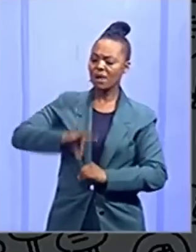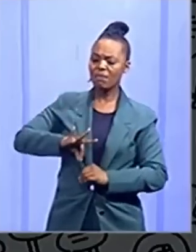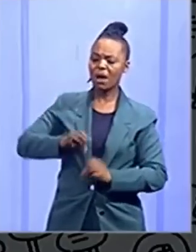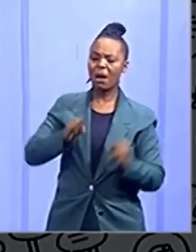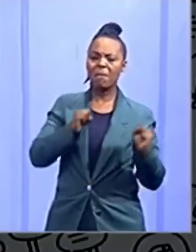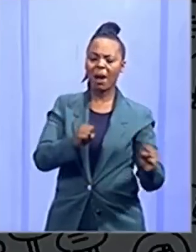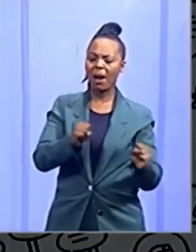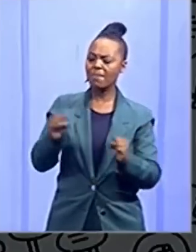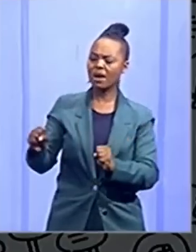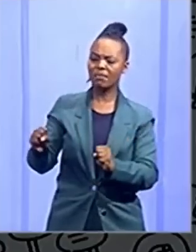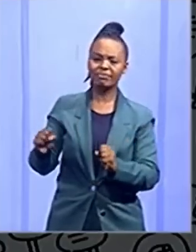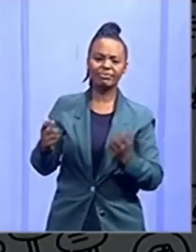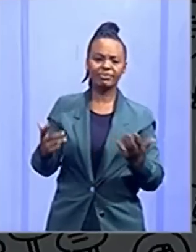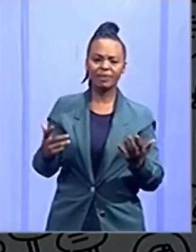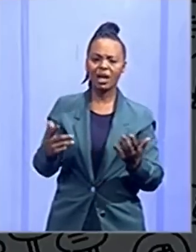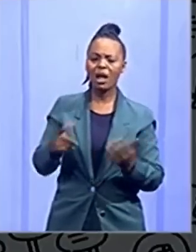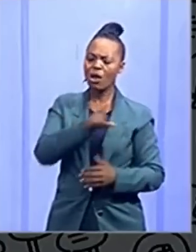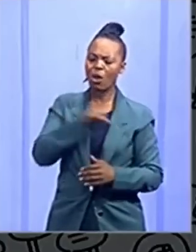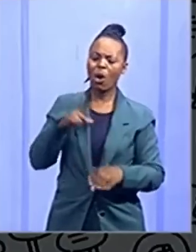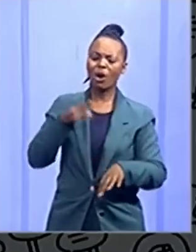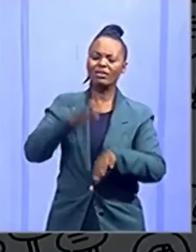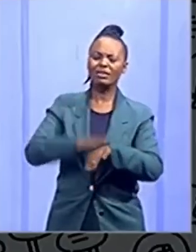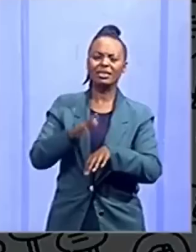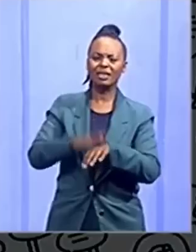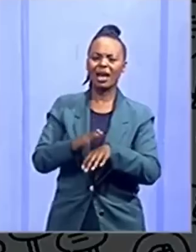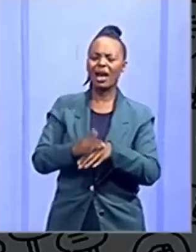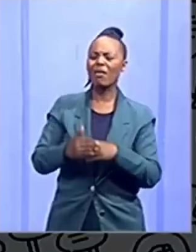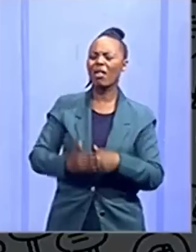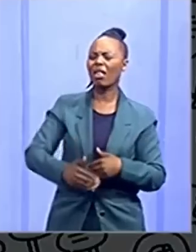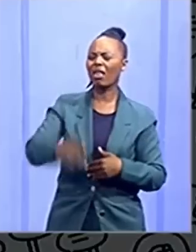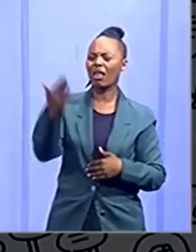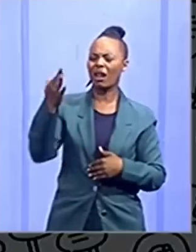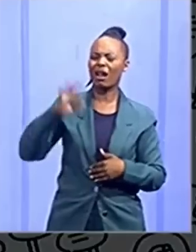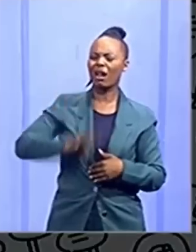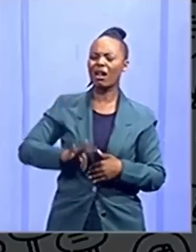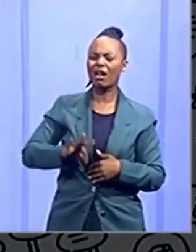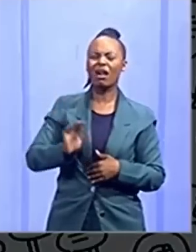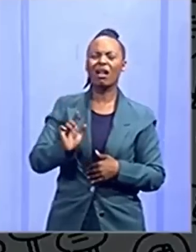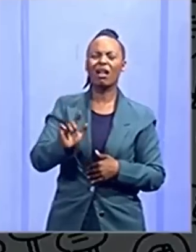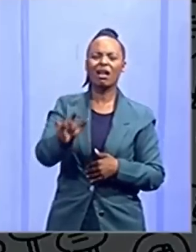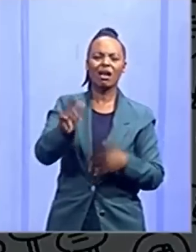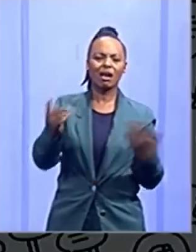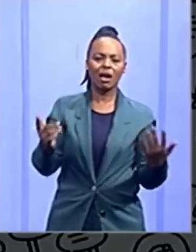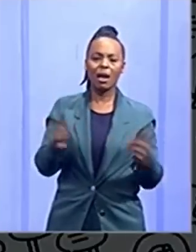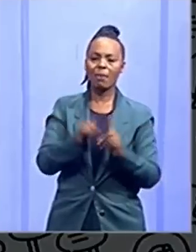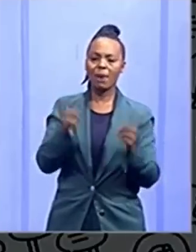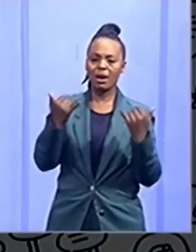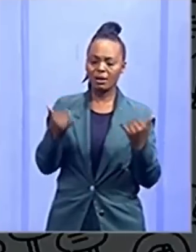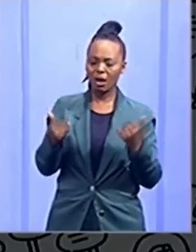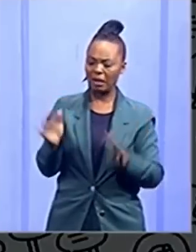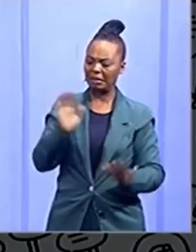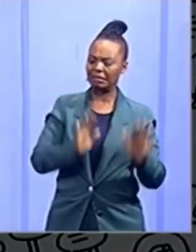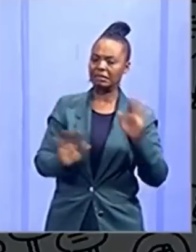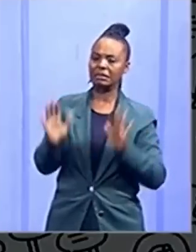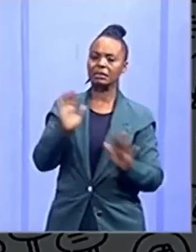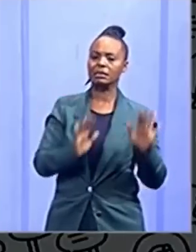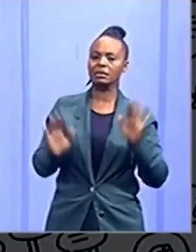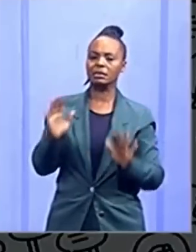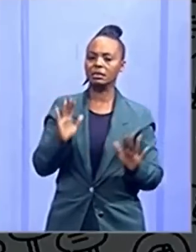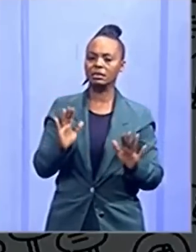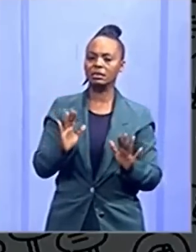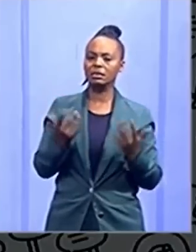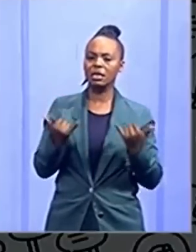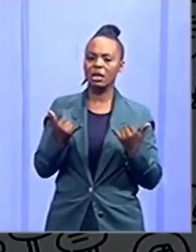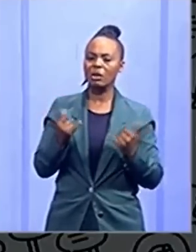mogolo wa rona o okediwa morago ga nako e telele ka nako eo rona ga re sa tlhola re kgona ka nako